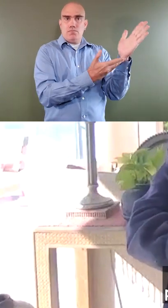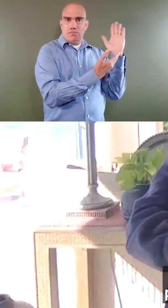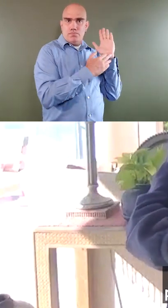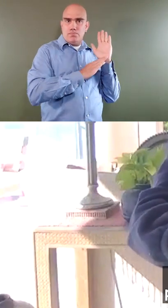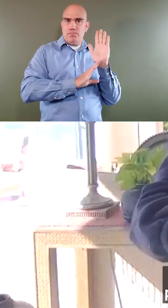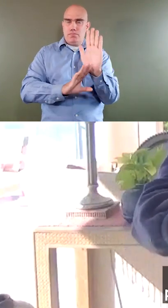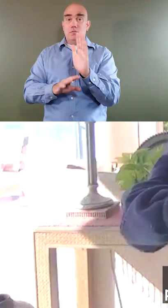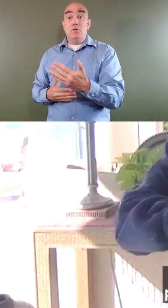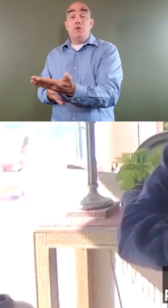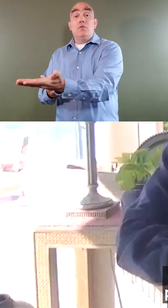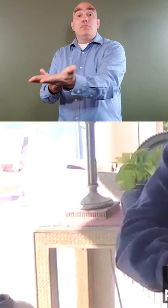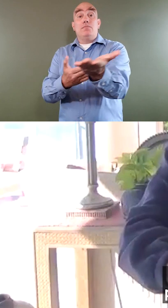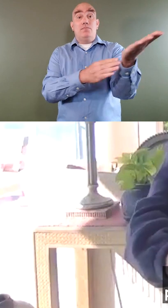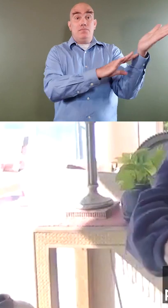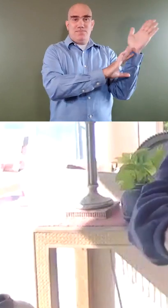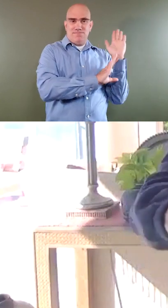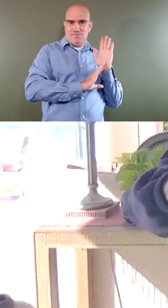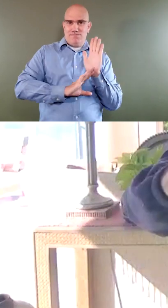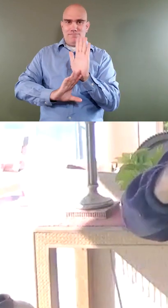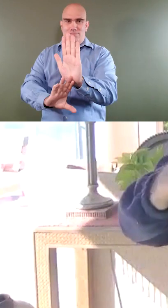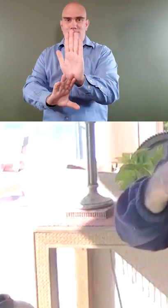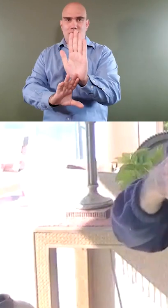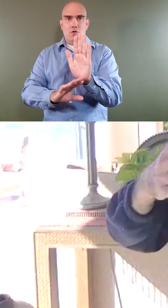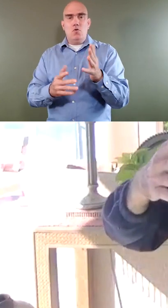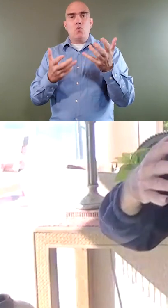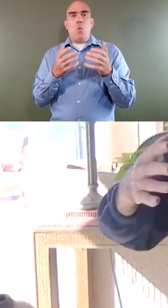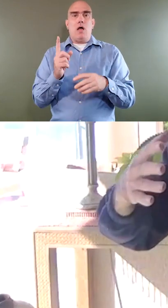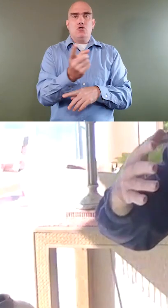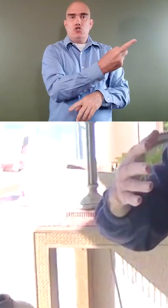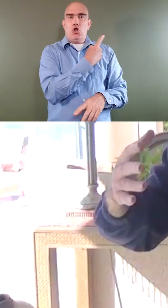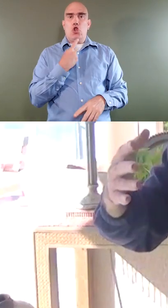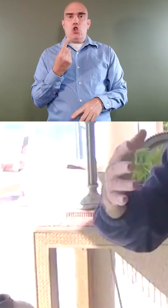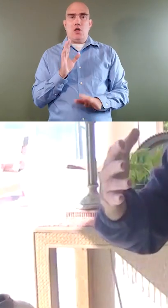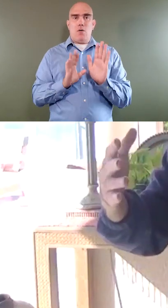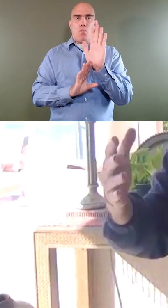push, pushing down and out, pull in and open and close.